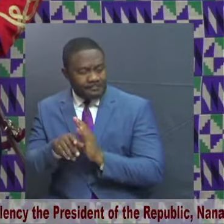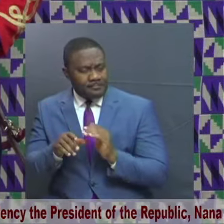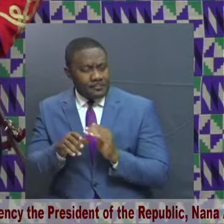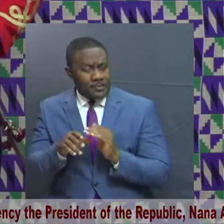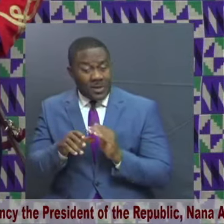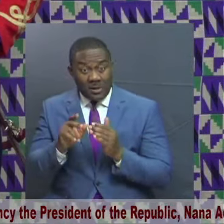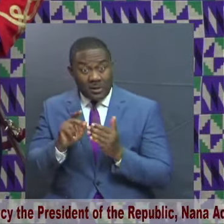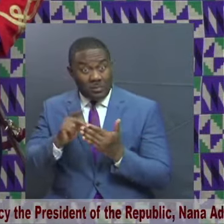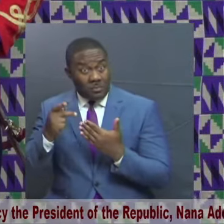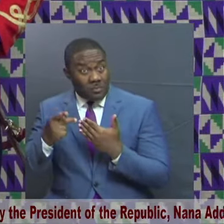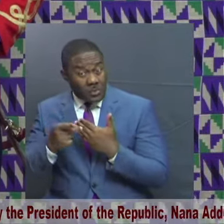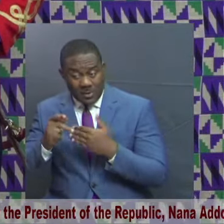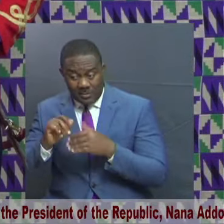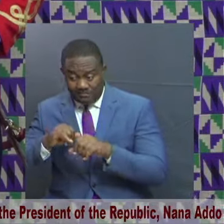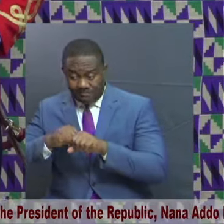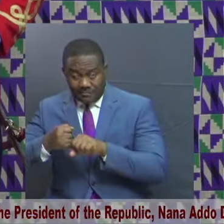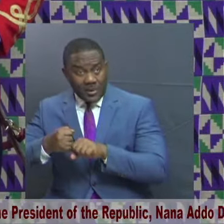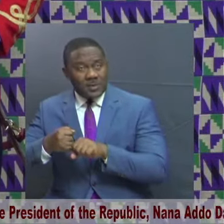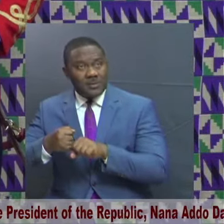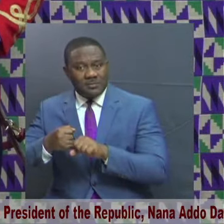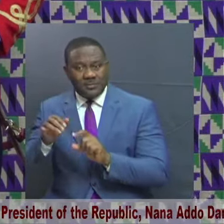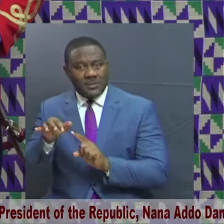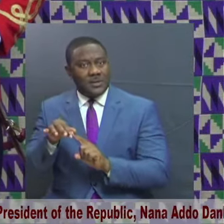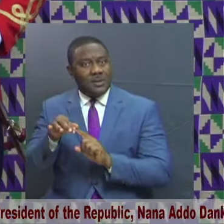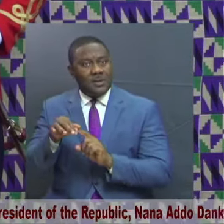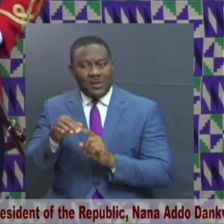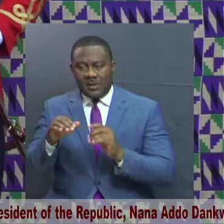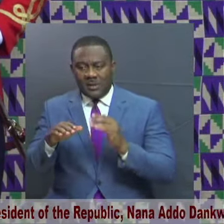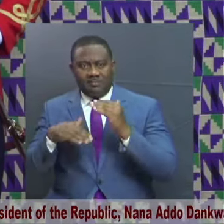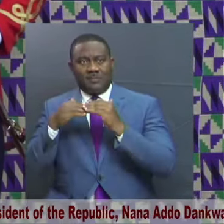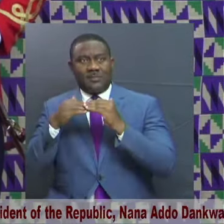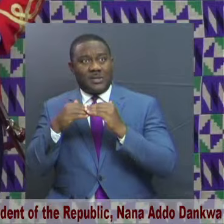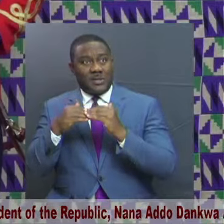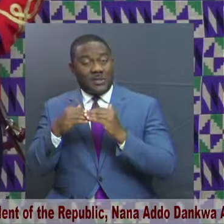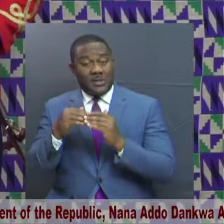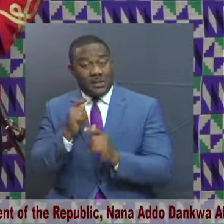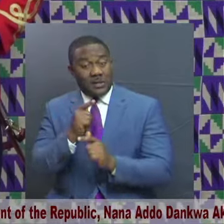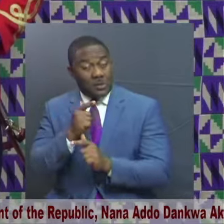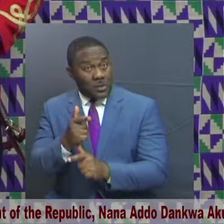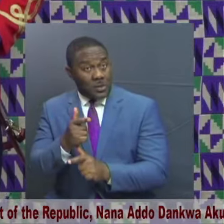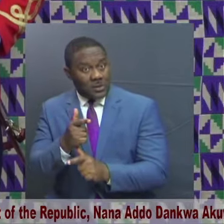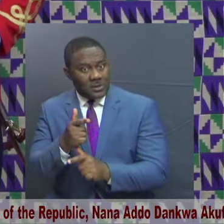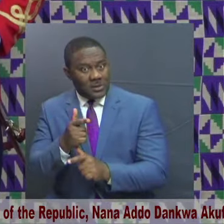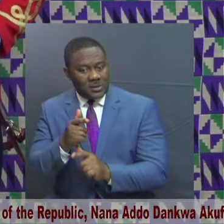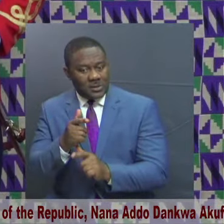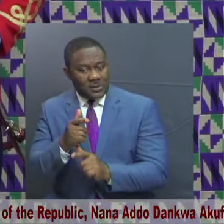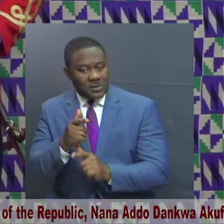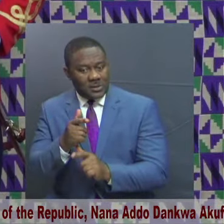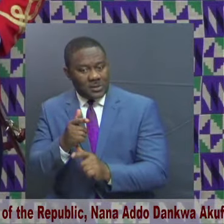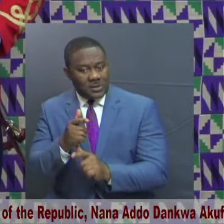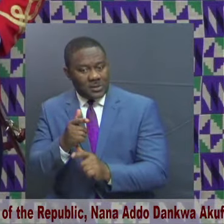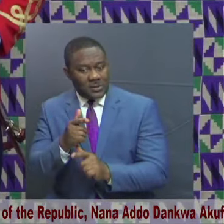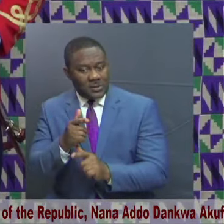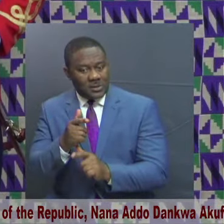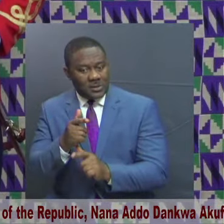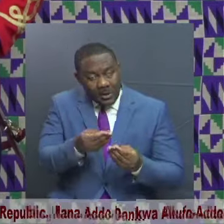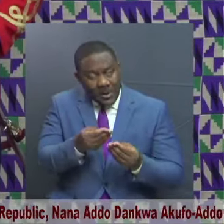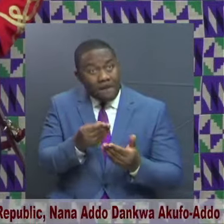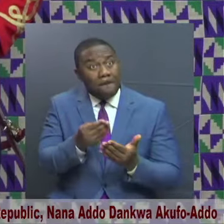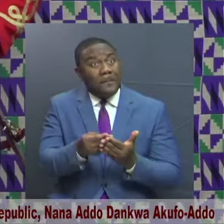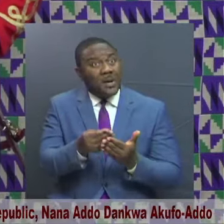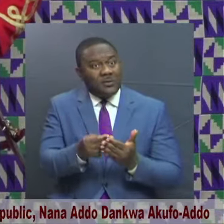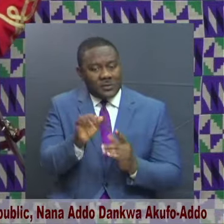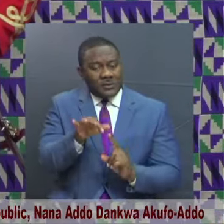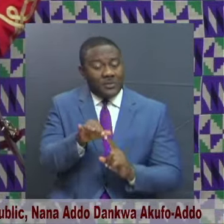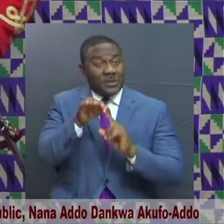programs such as the capitation grant feeding grants to special schools BC registration for